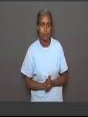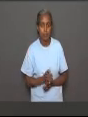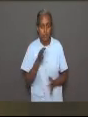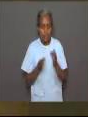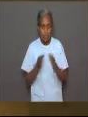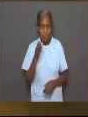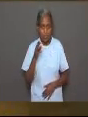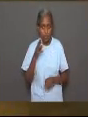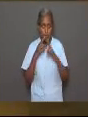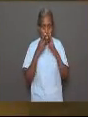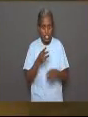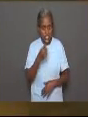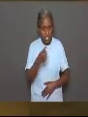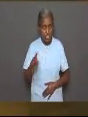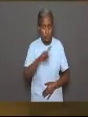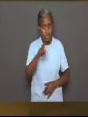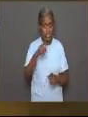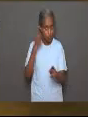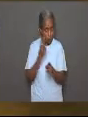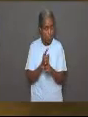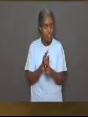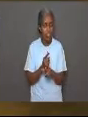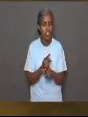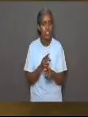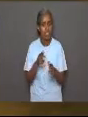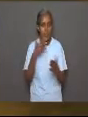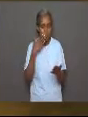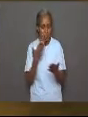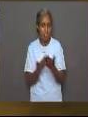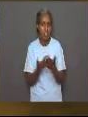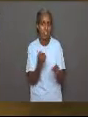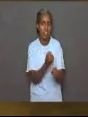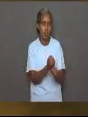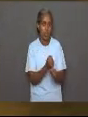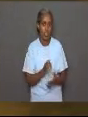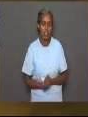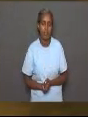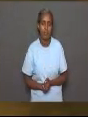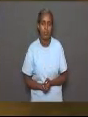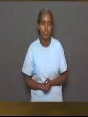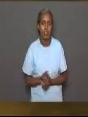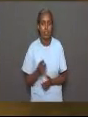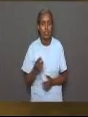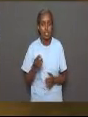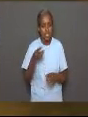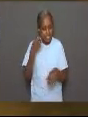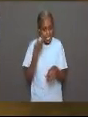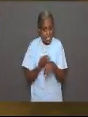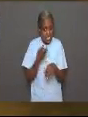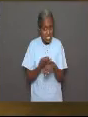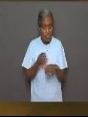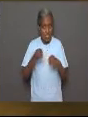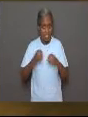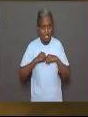3/5. If you answered each question correctly, great work. If you